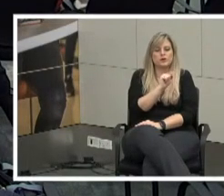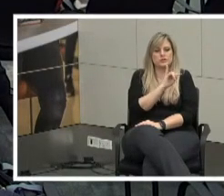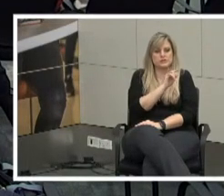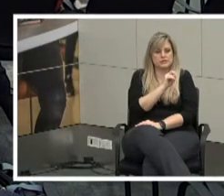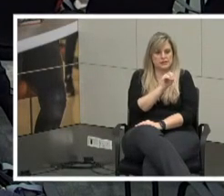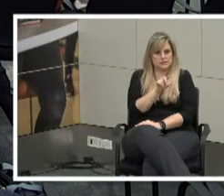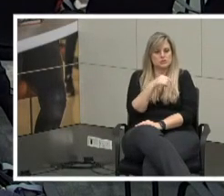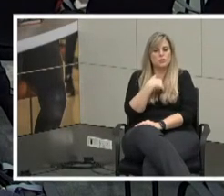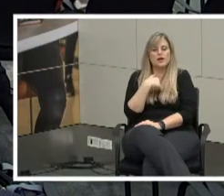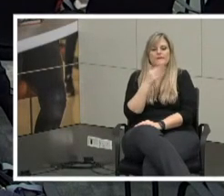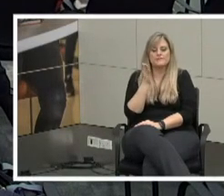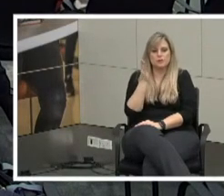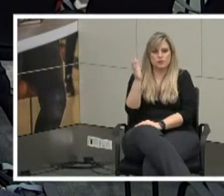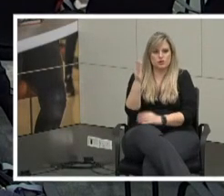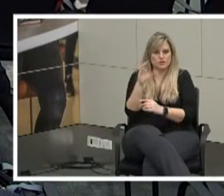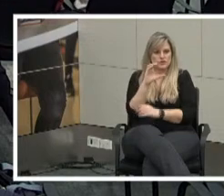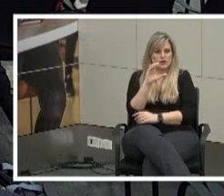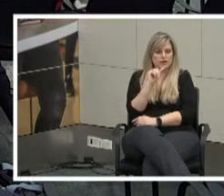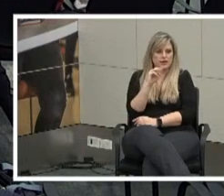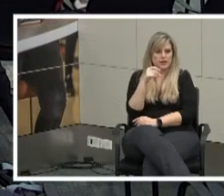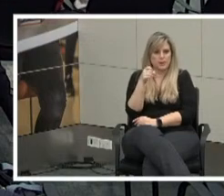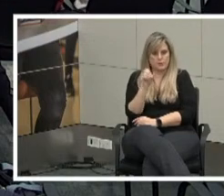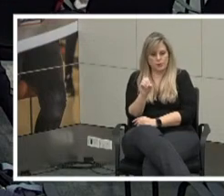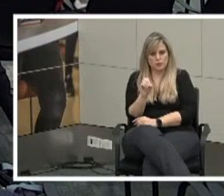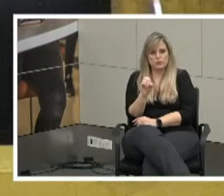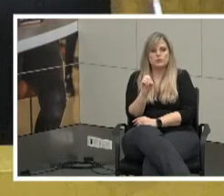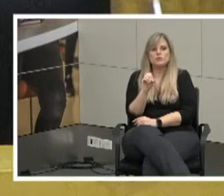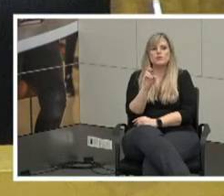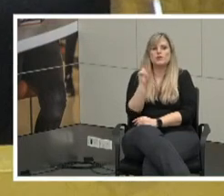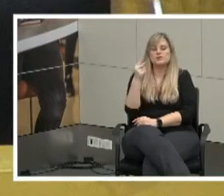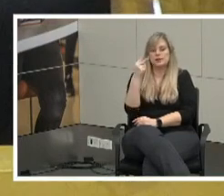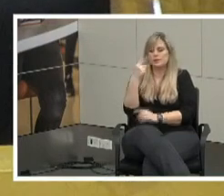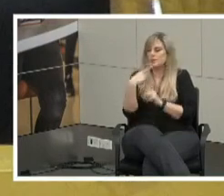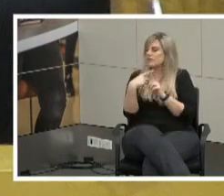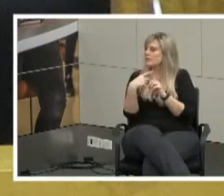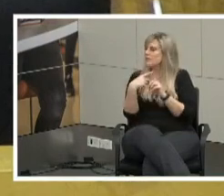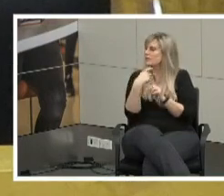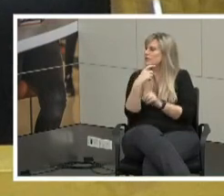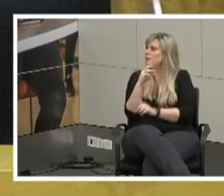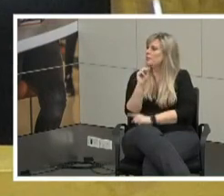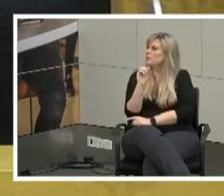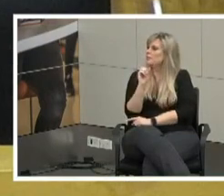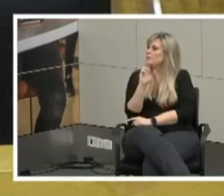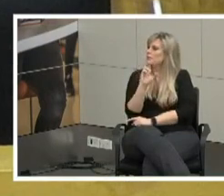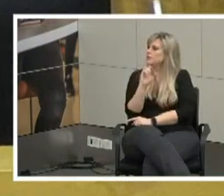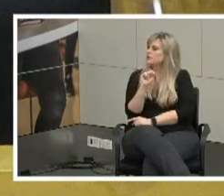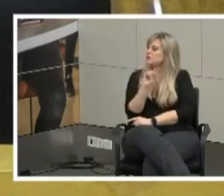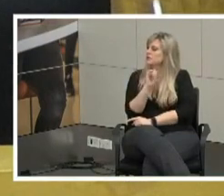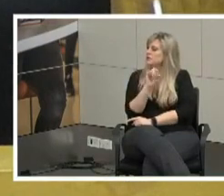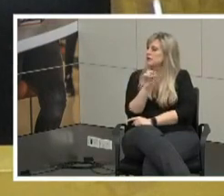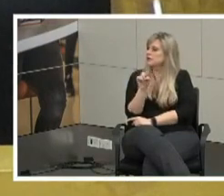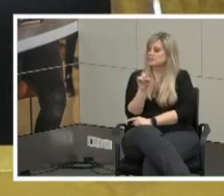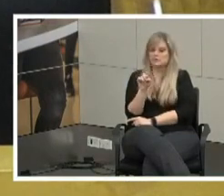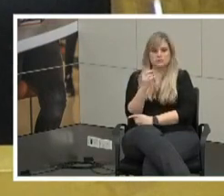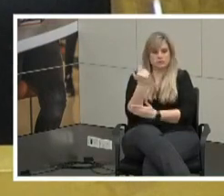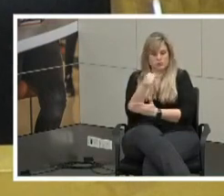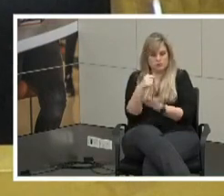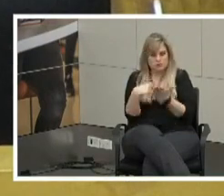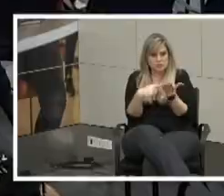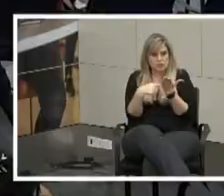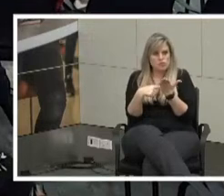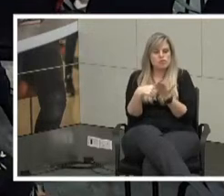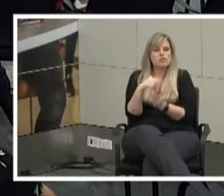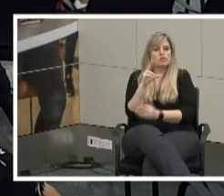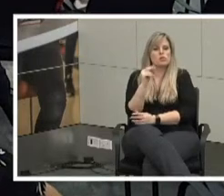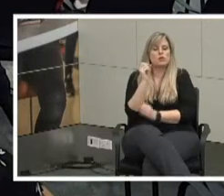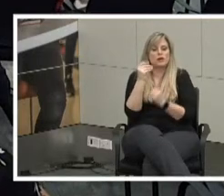you we have a motion by Mr Campo and a second by Mr Martinez is there any discussion on this agenda item number nine no